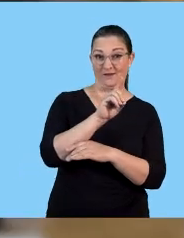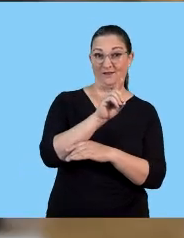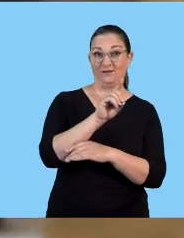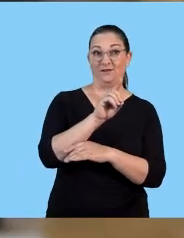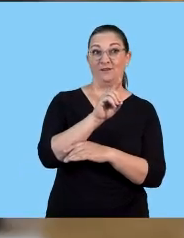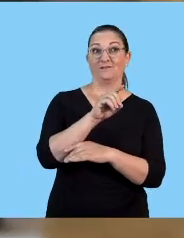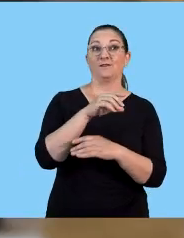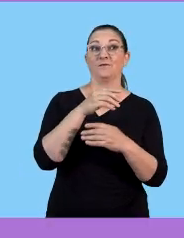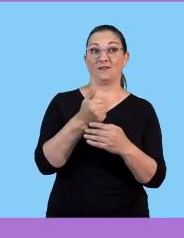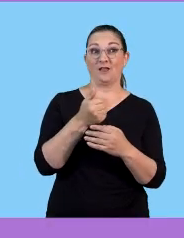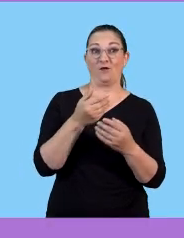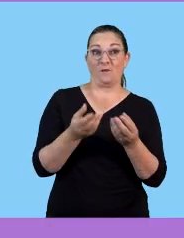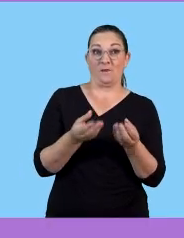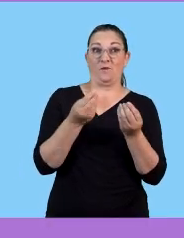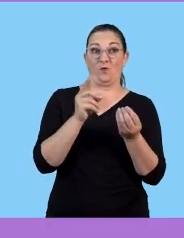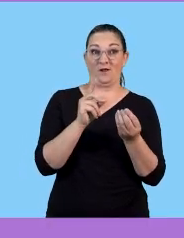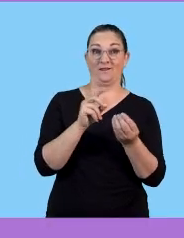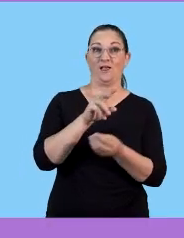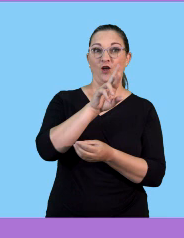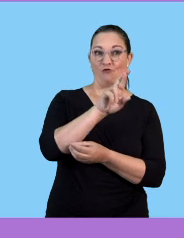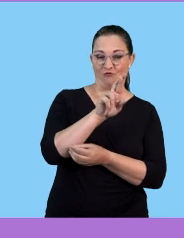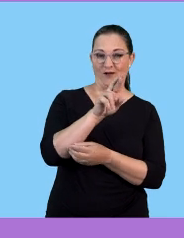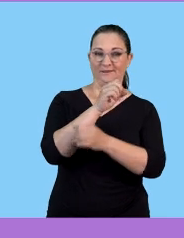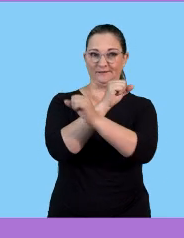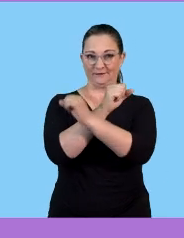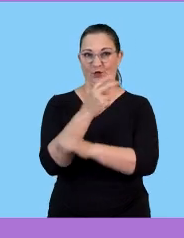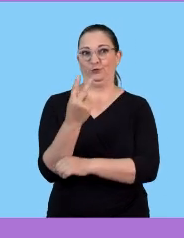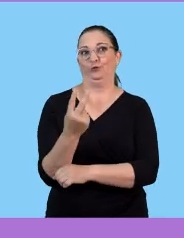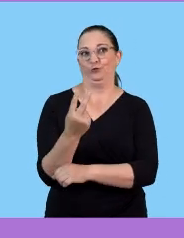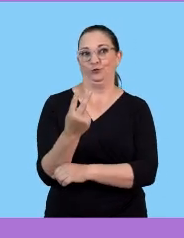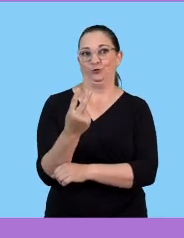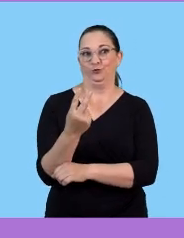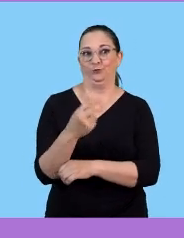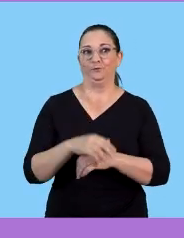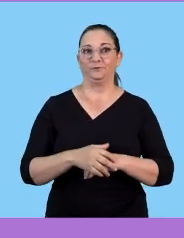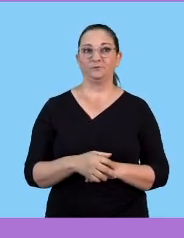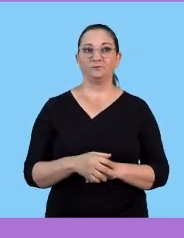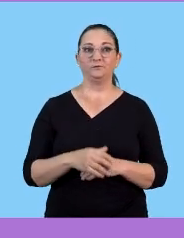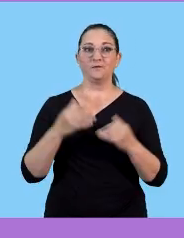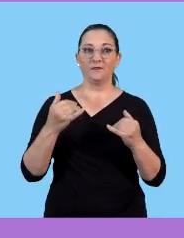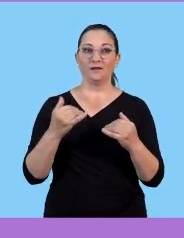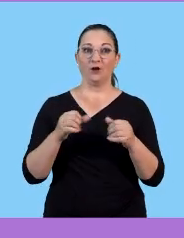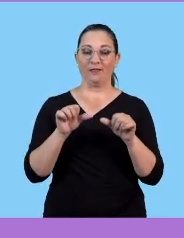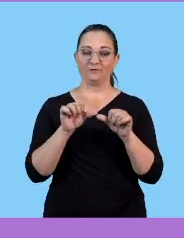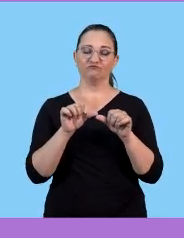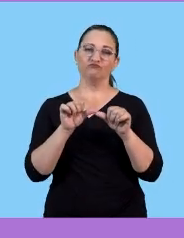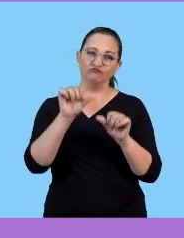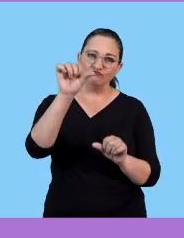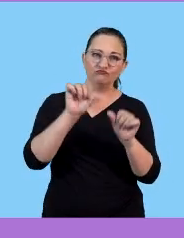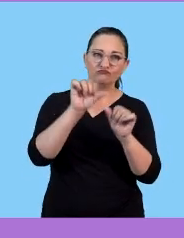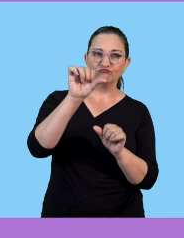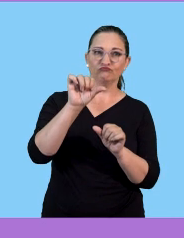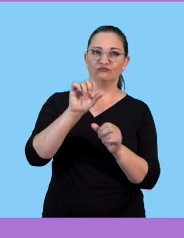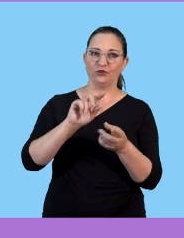the radius times 2. And then do we know length conversion? So with the length